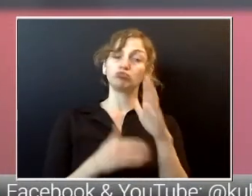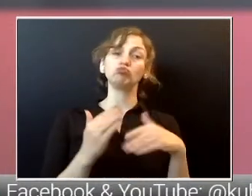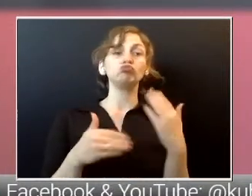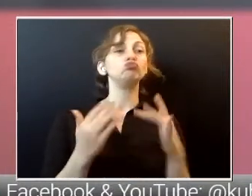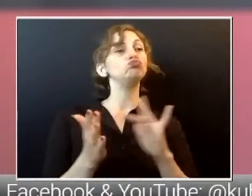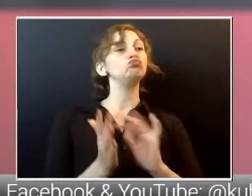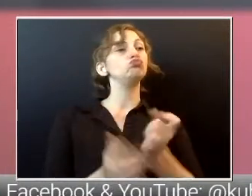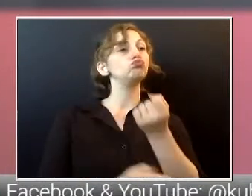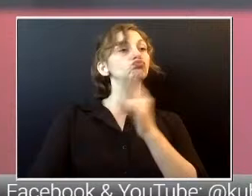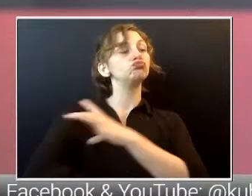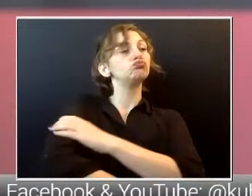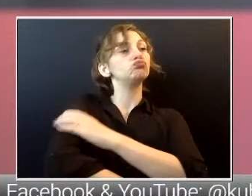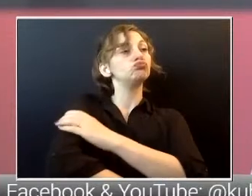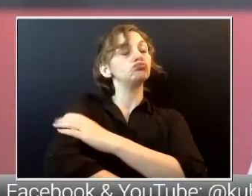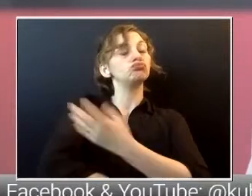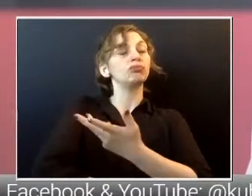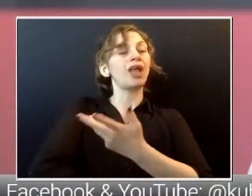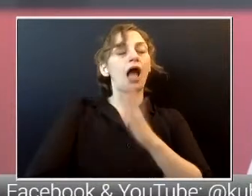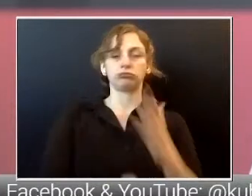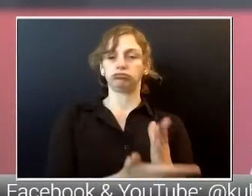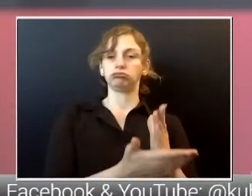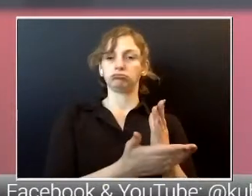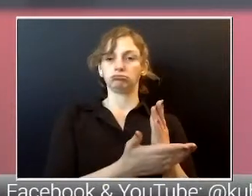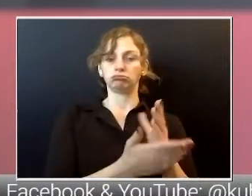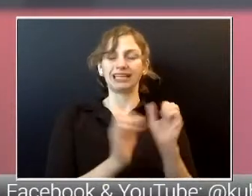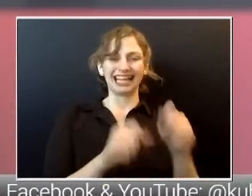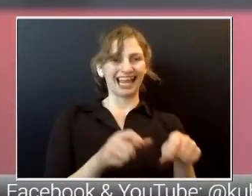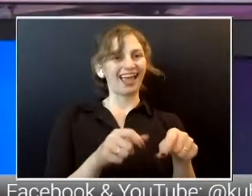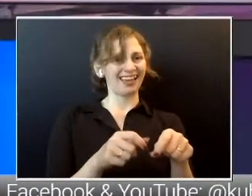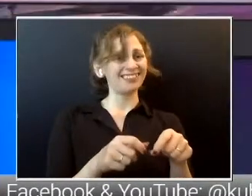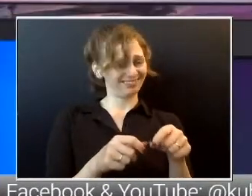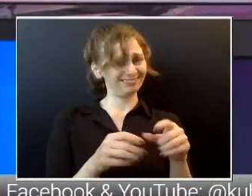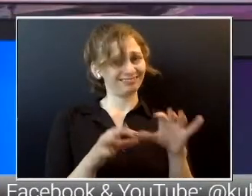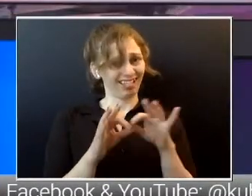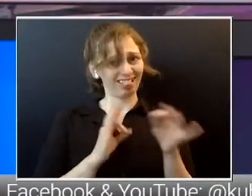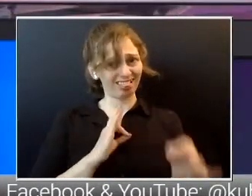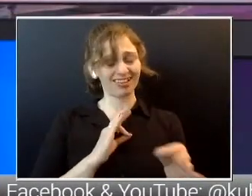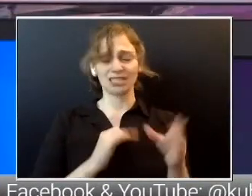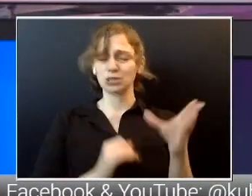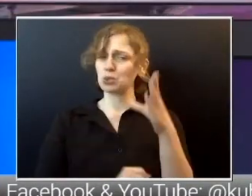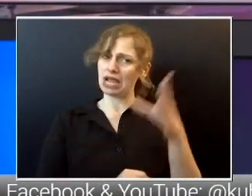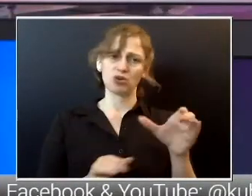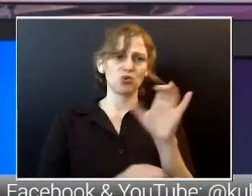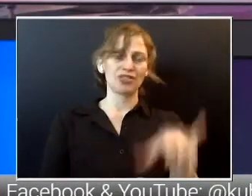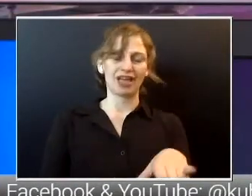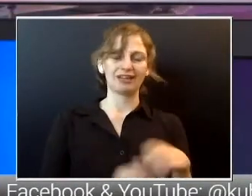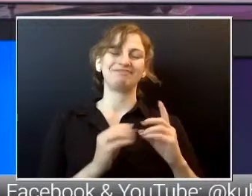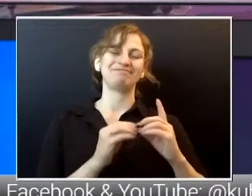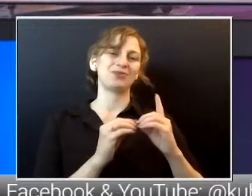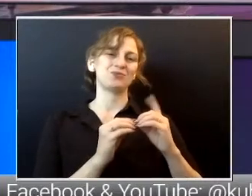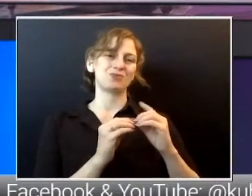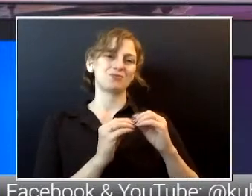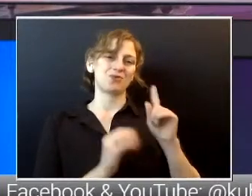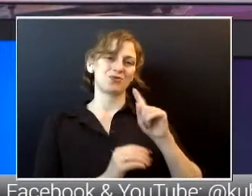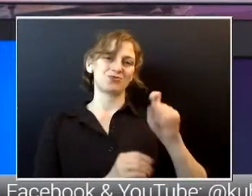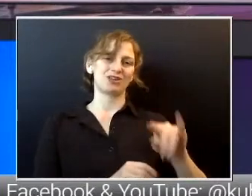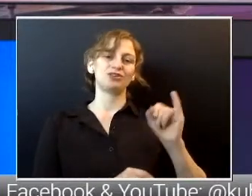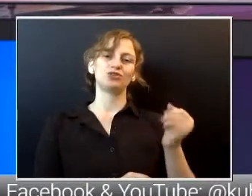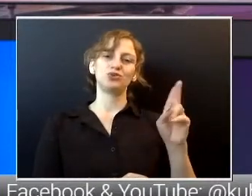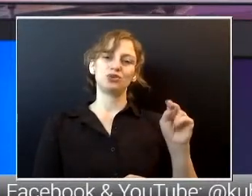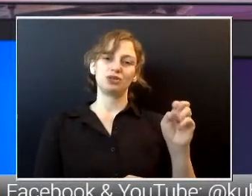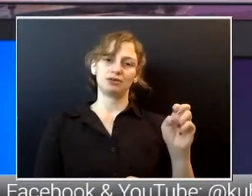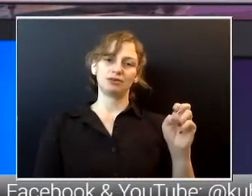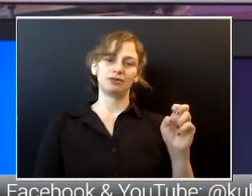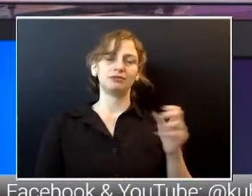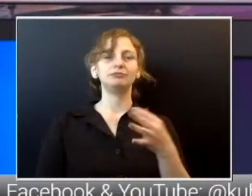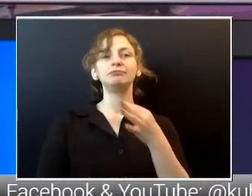dissection. Okay. So you should never do that if you have high blood pressure. Keep taking it. Yeah. One more question from June. June wants to know if you've been able to take your boat out yet